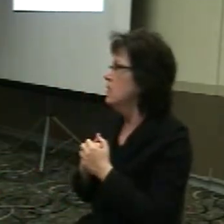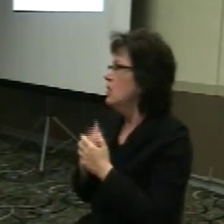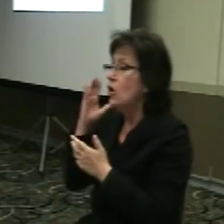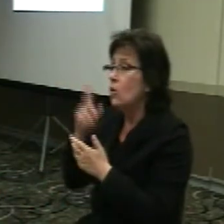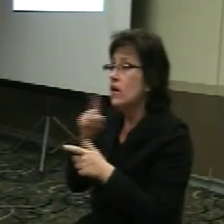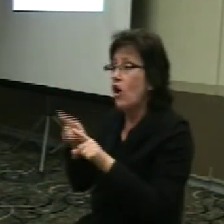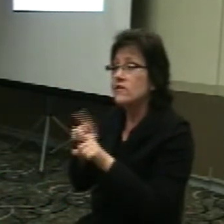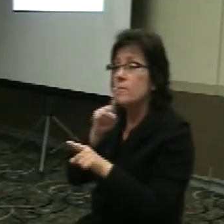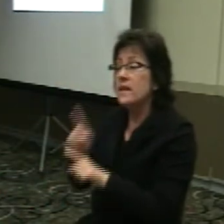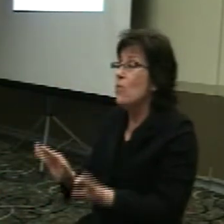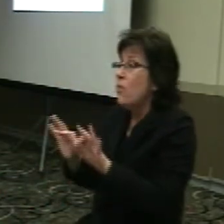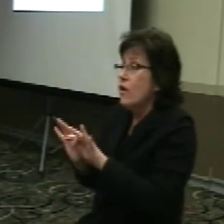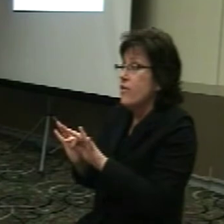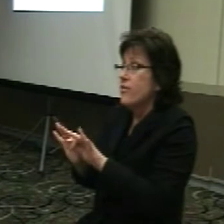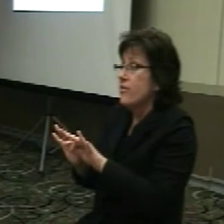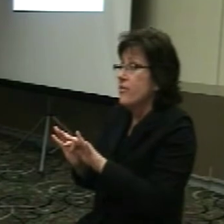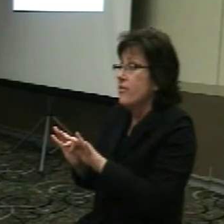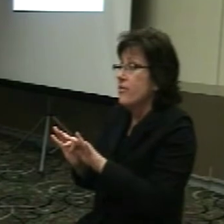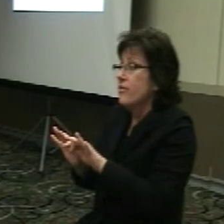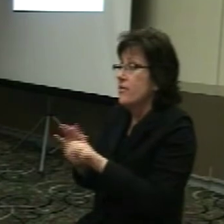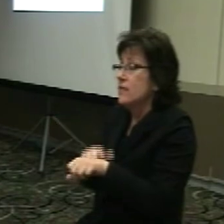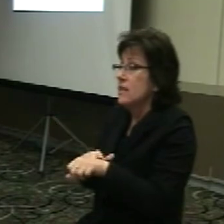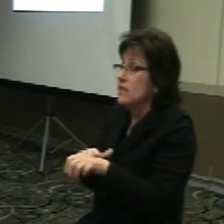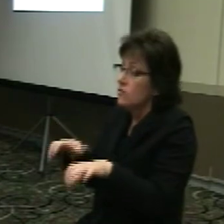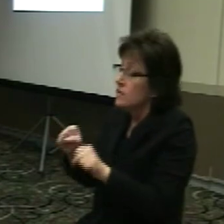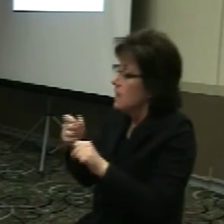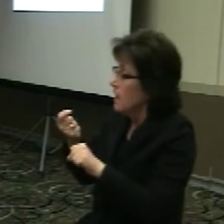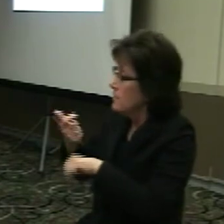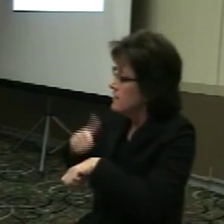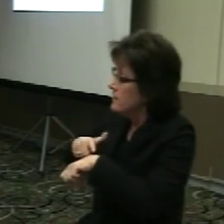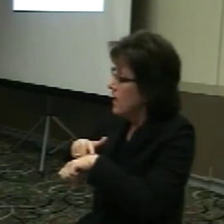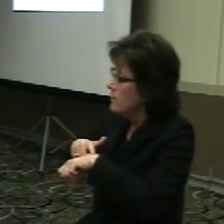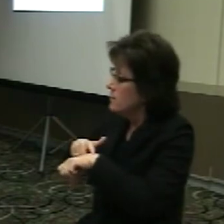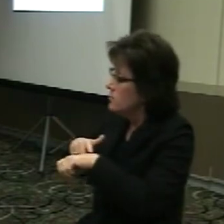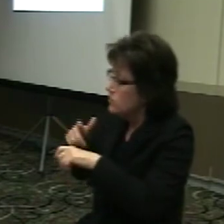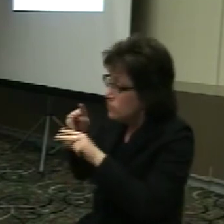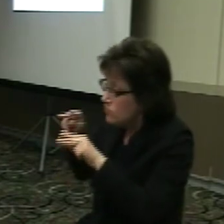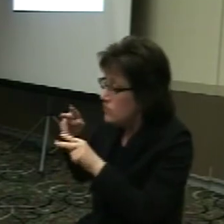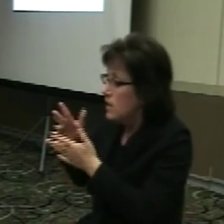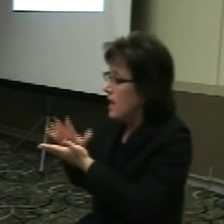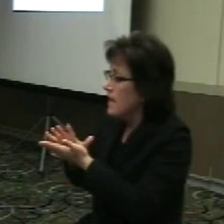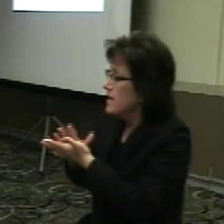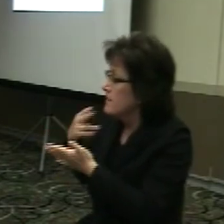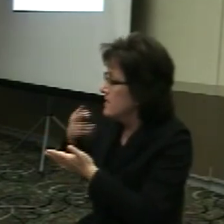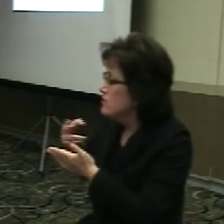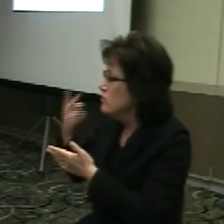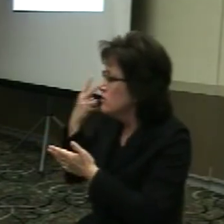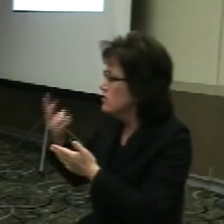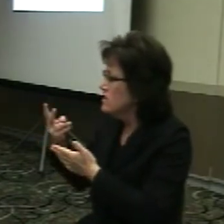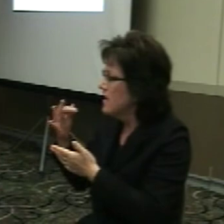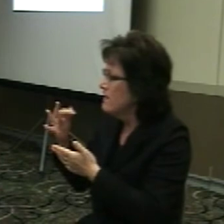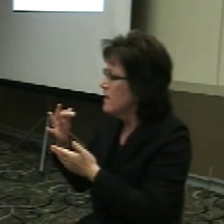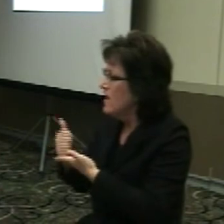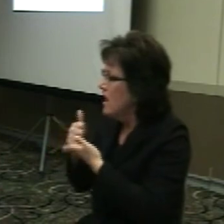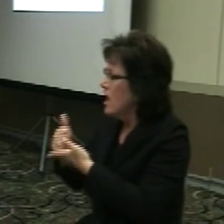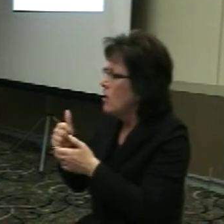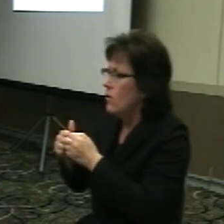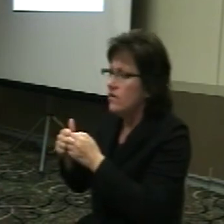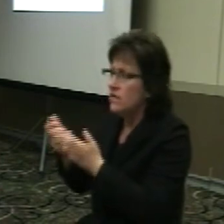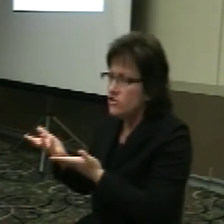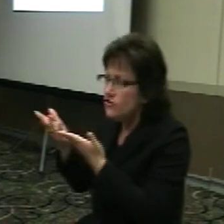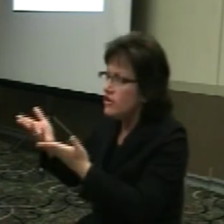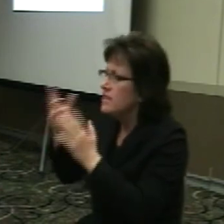Would it also be worthwhile to spend a little time looking at their academic history too, to see if you could even just help with suggesting